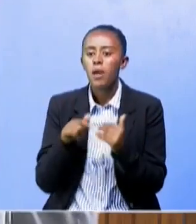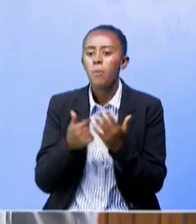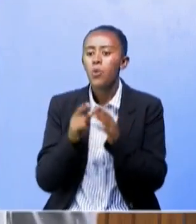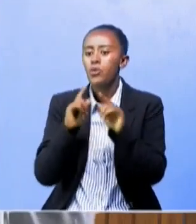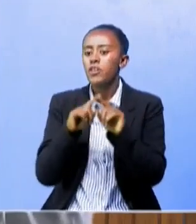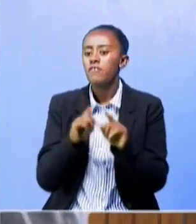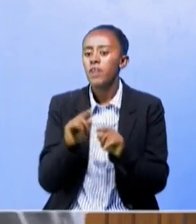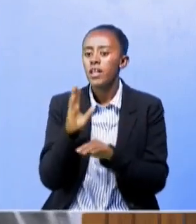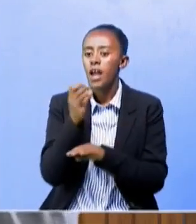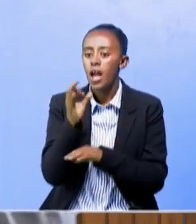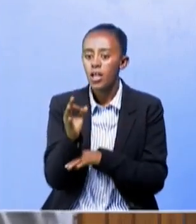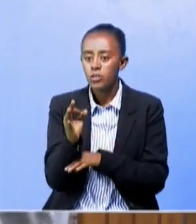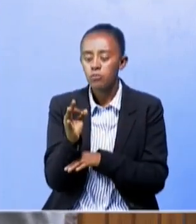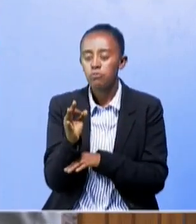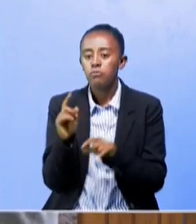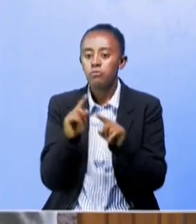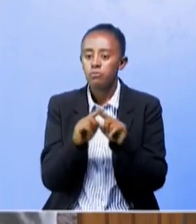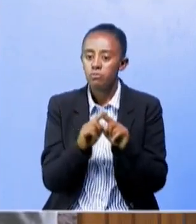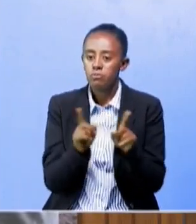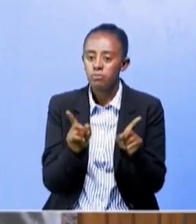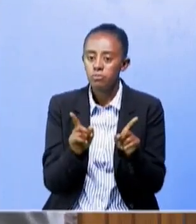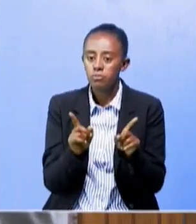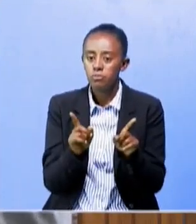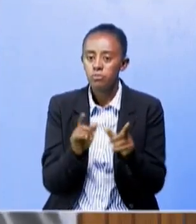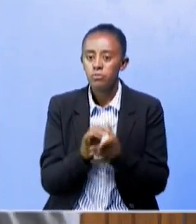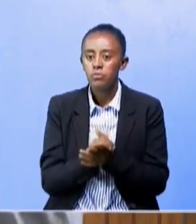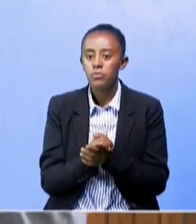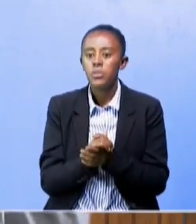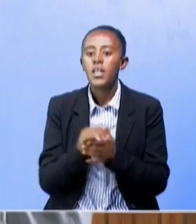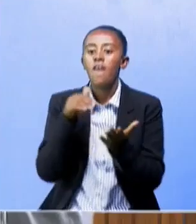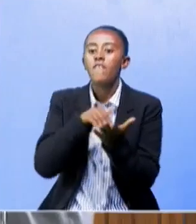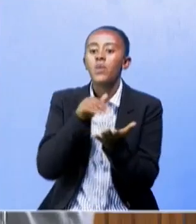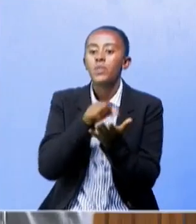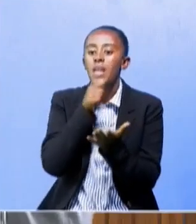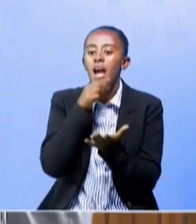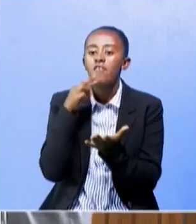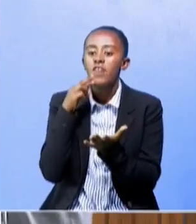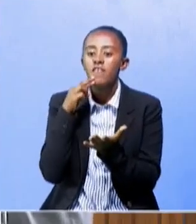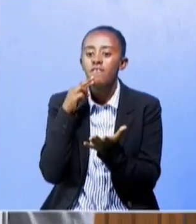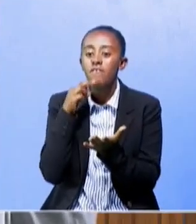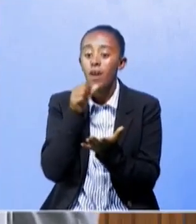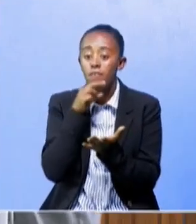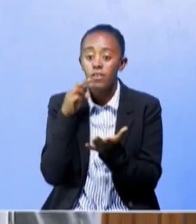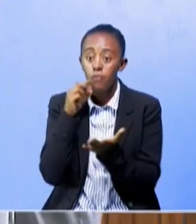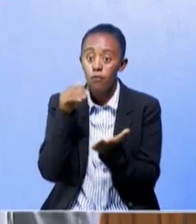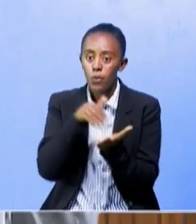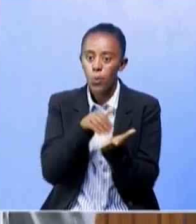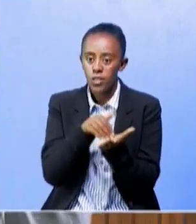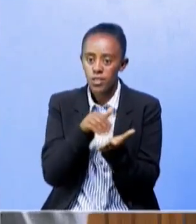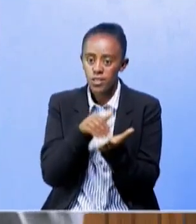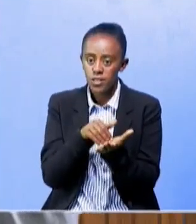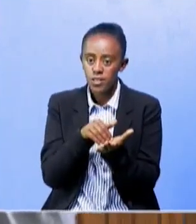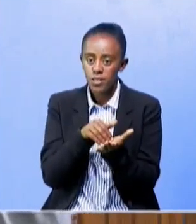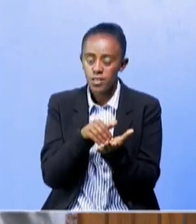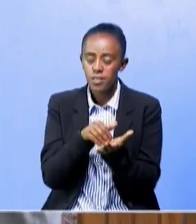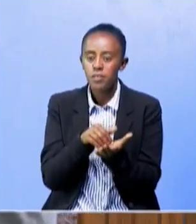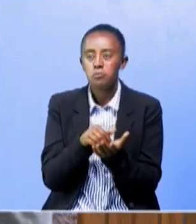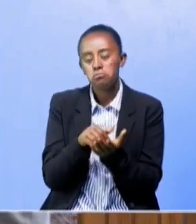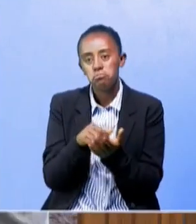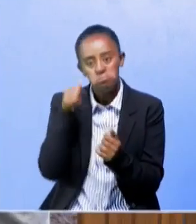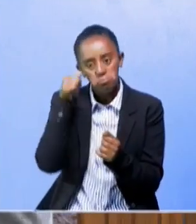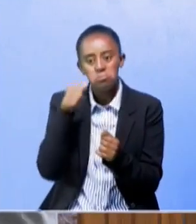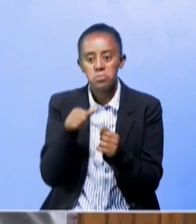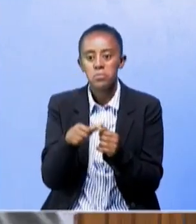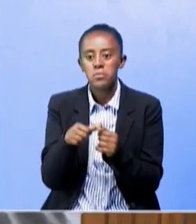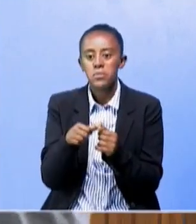of adverbs, especially adverbs of frequency or frequency adverbs. To remind you some